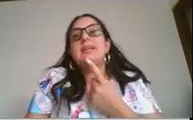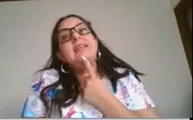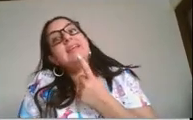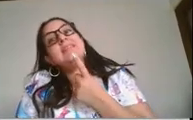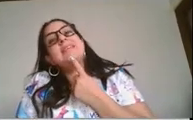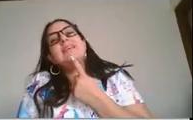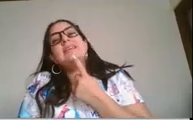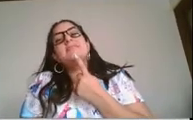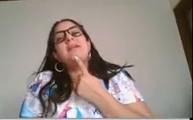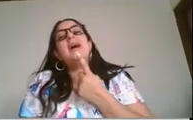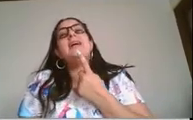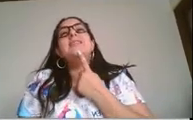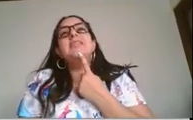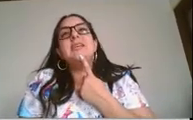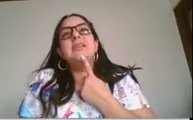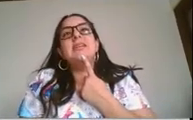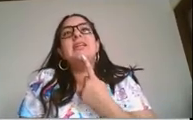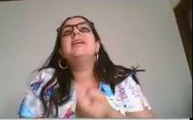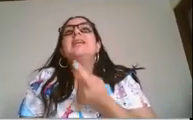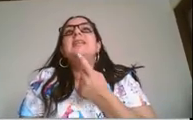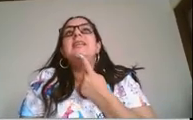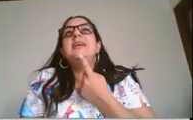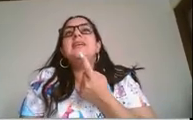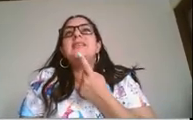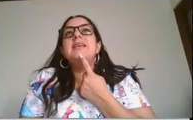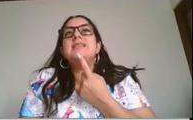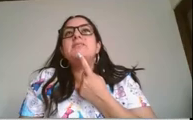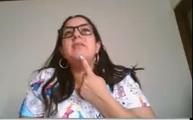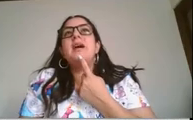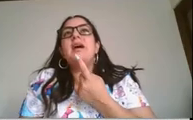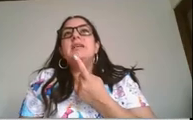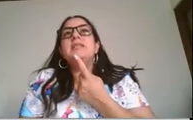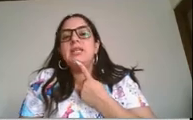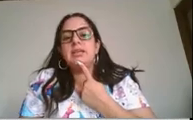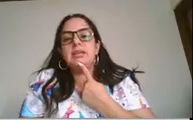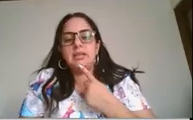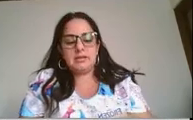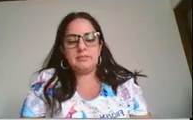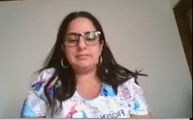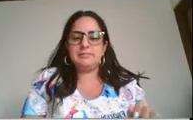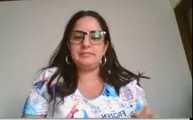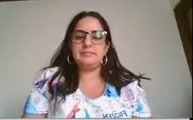This is my chin. This is my chin.